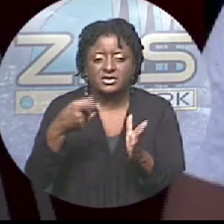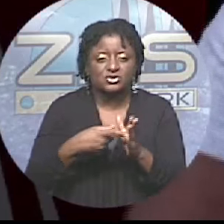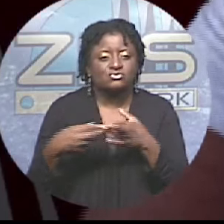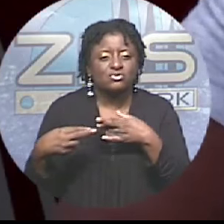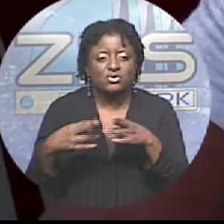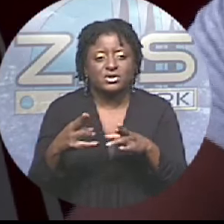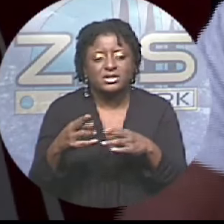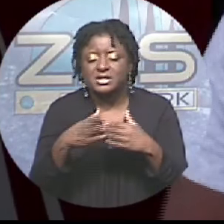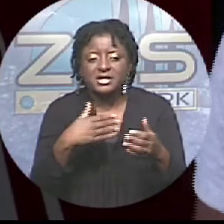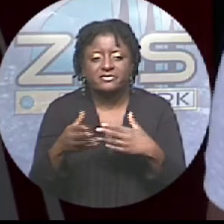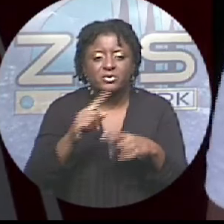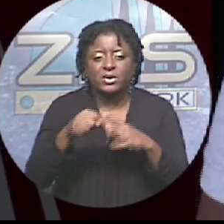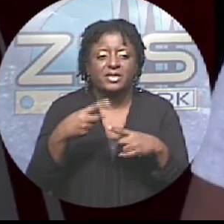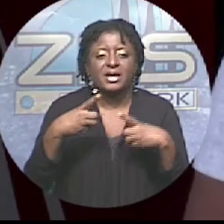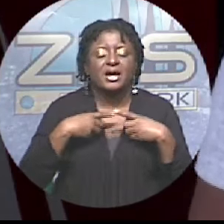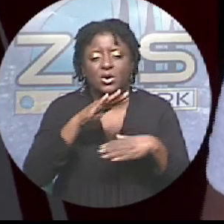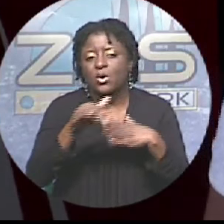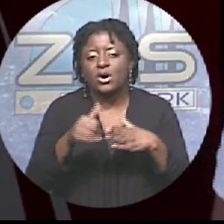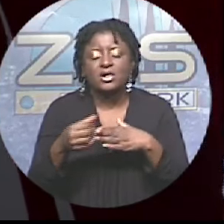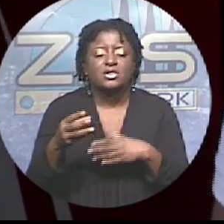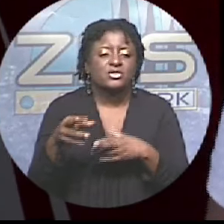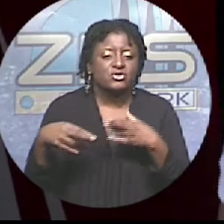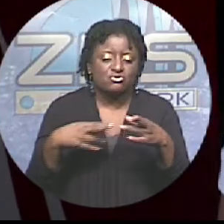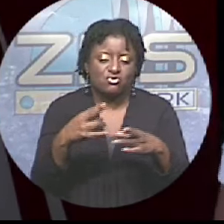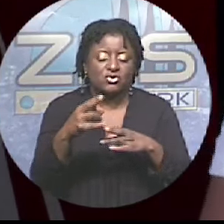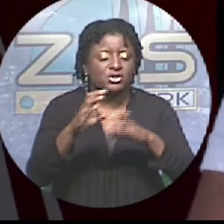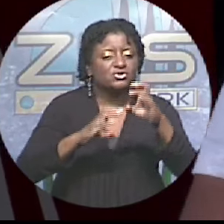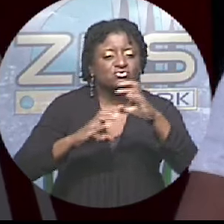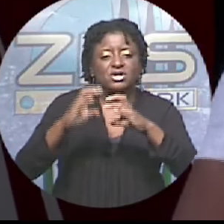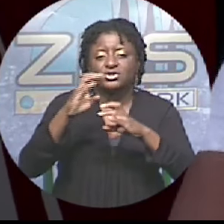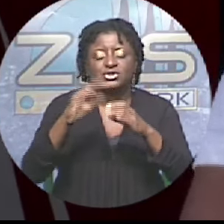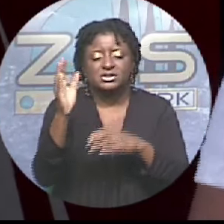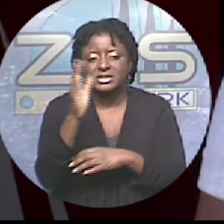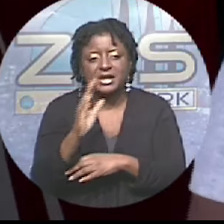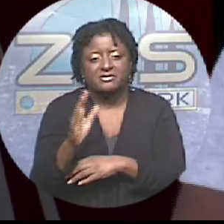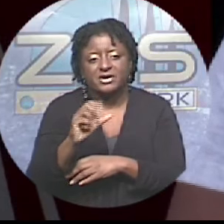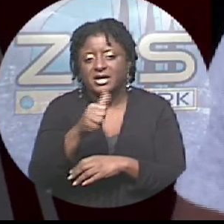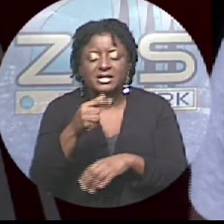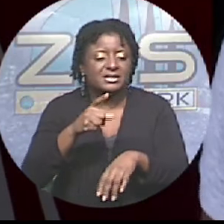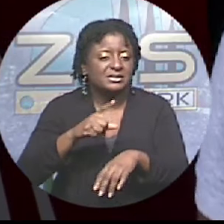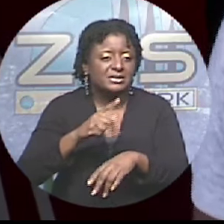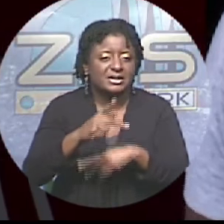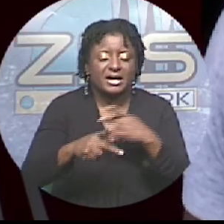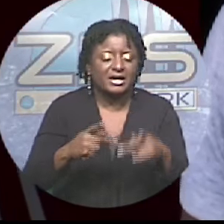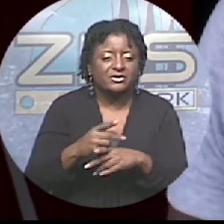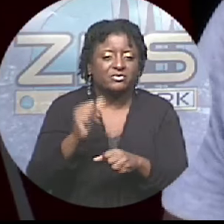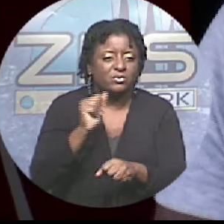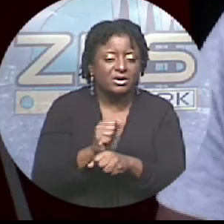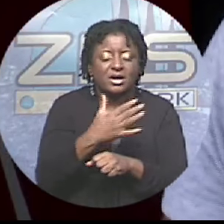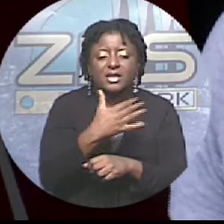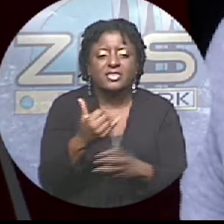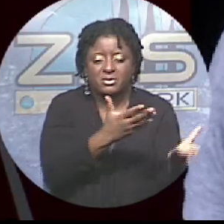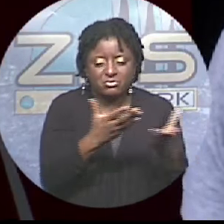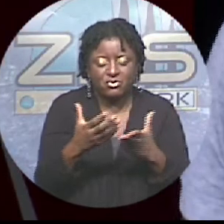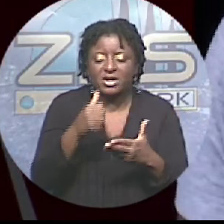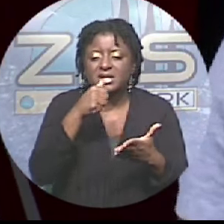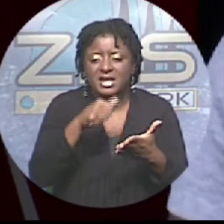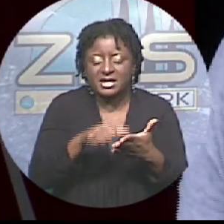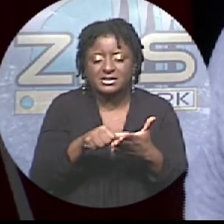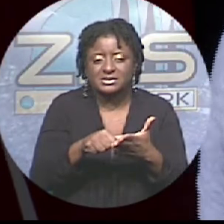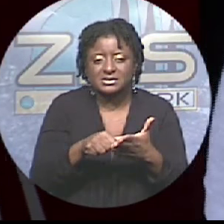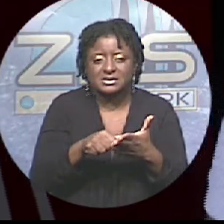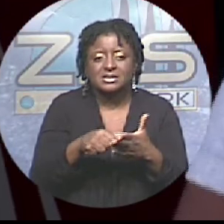Even when they had all the road construction, never. When they were going to do any kind of work like this, they used to bring letters around to let you know